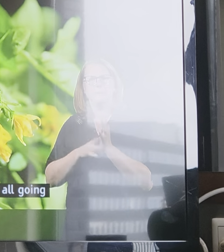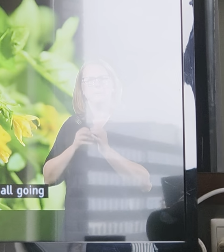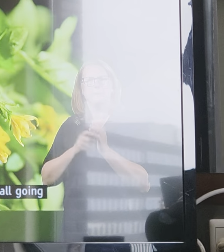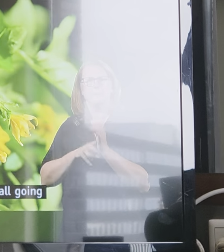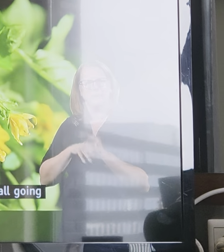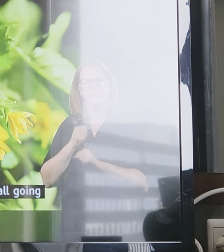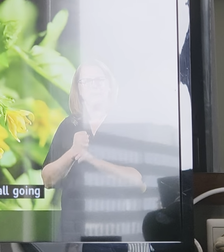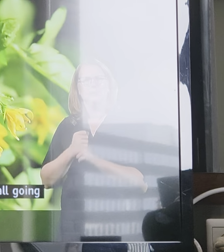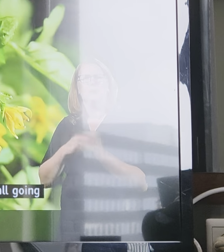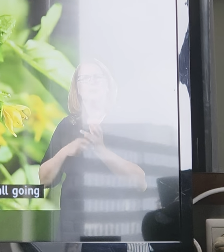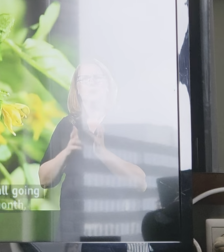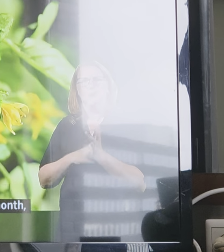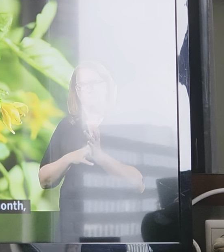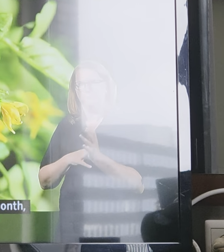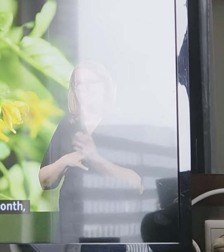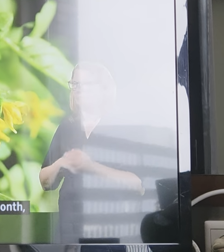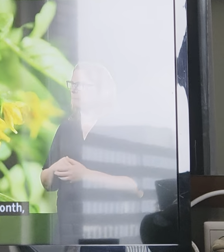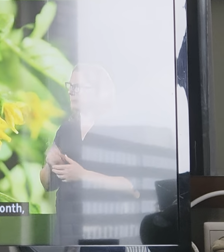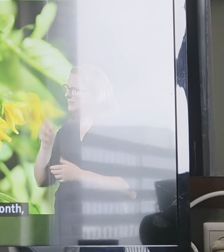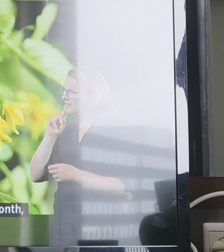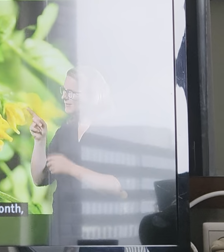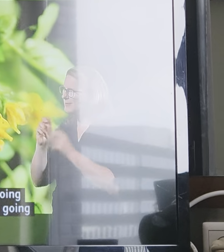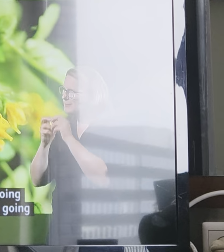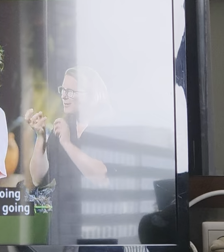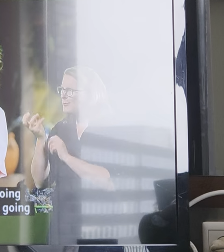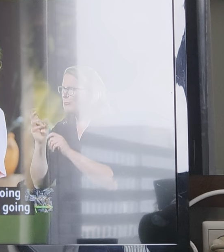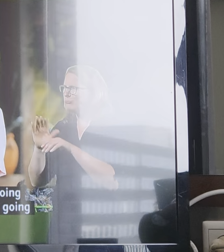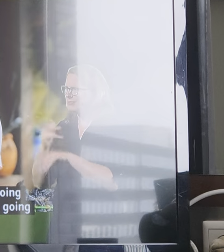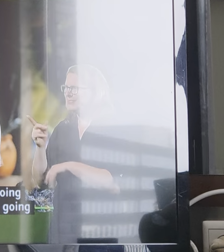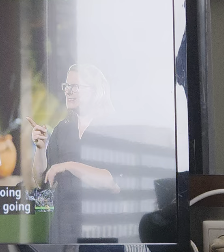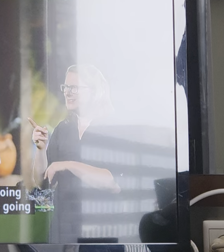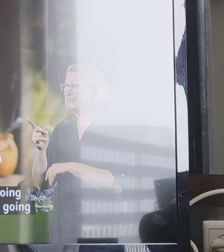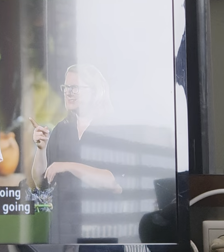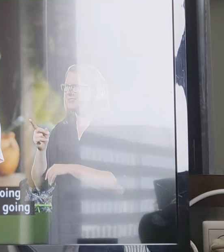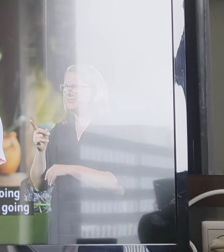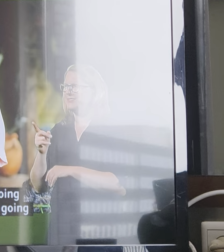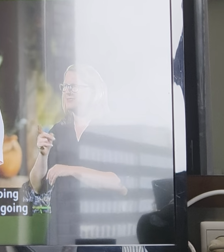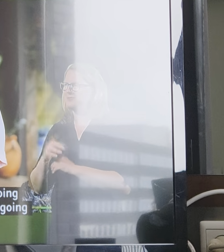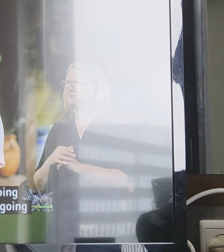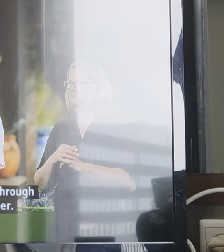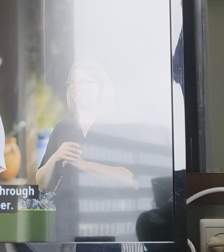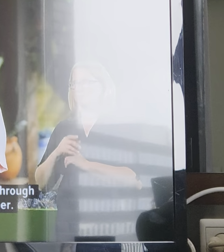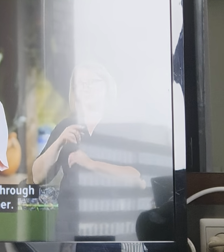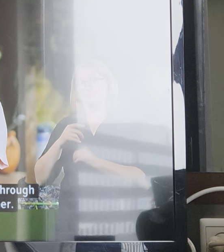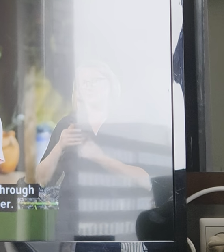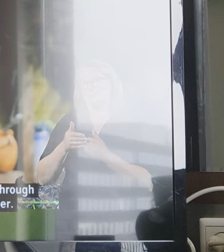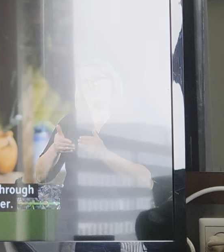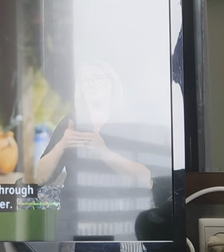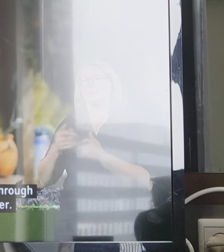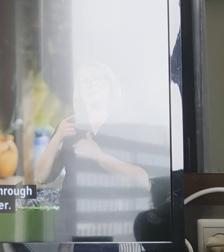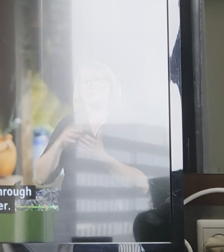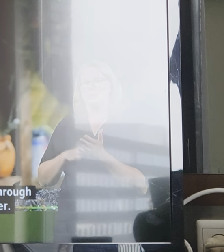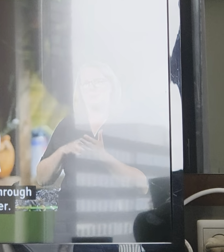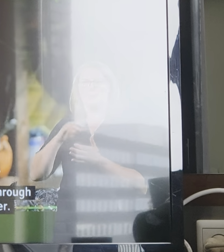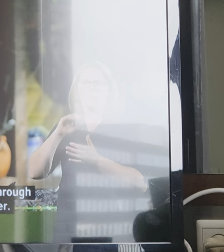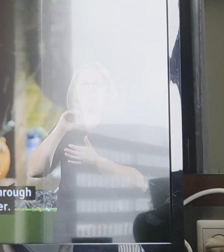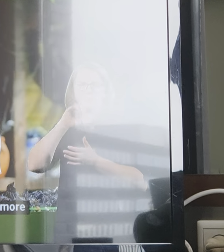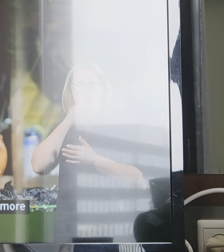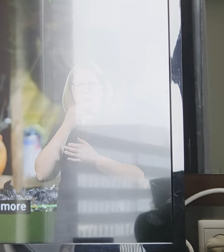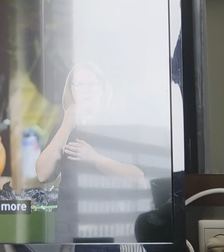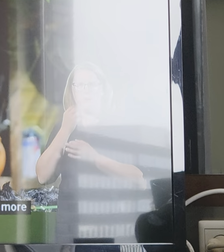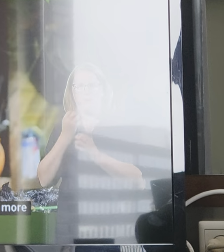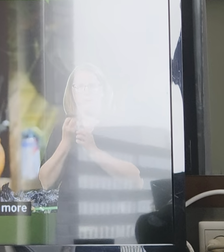that they're all going to fruit over about a period of a month. And then they're all going to be gone, and I'm not going to have tomatoes going through the